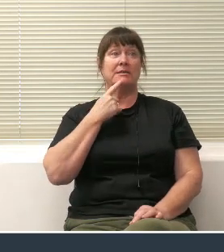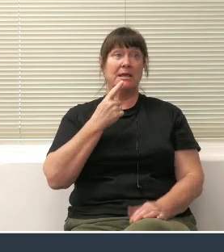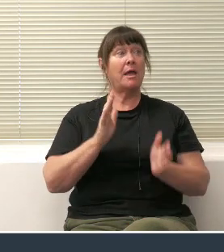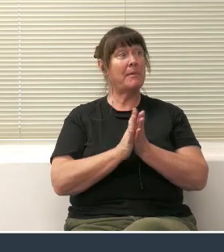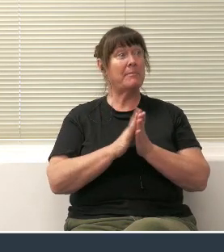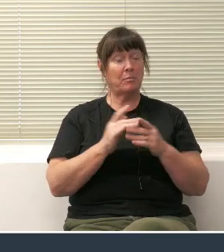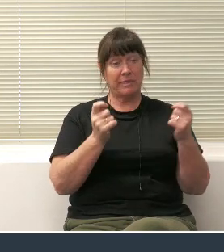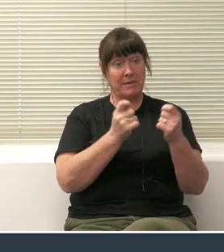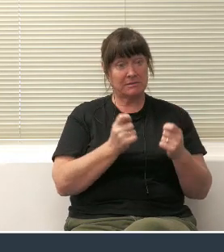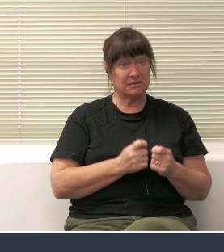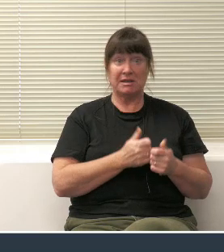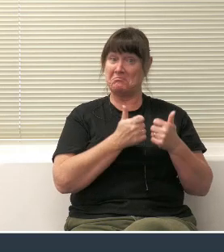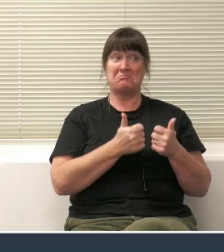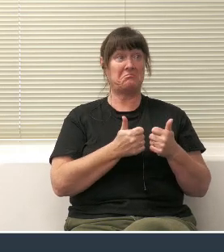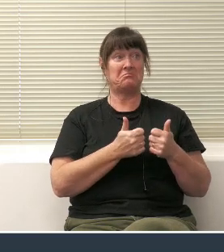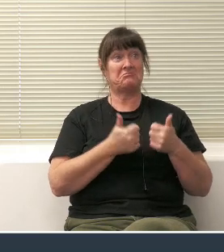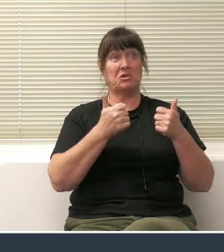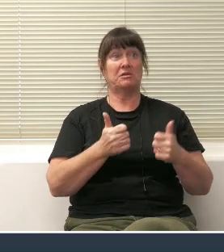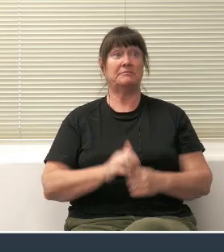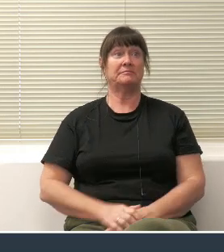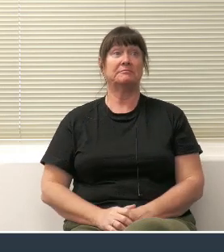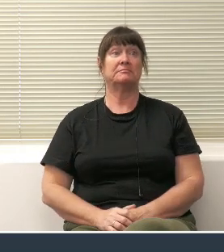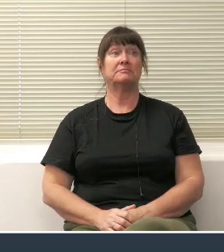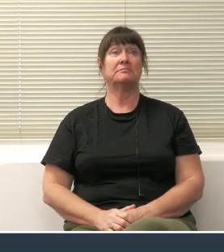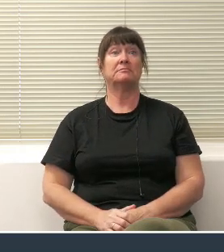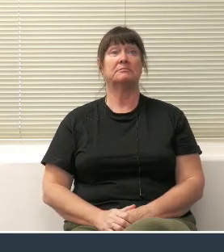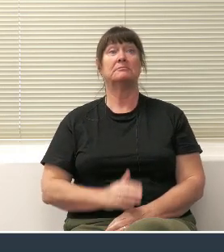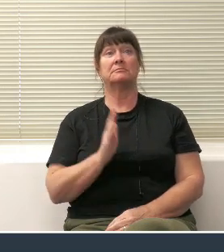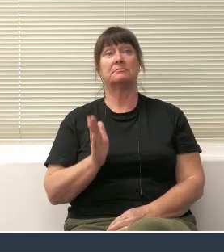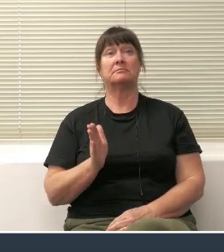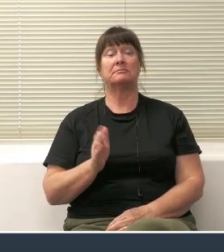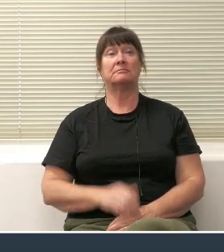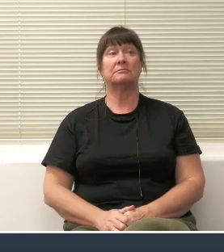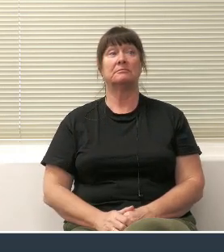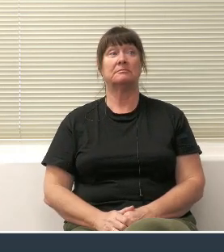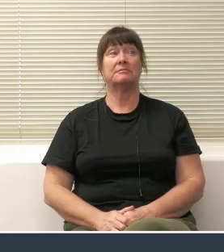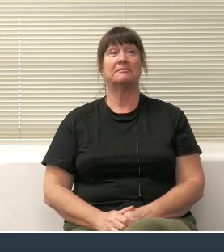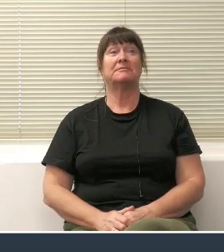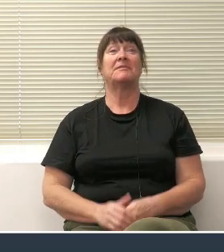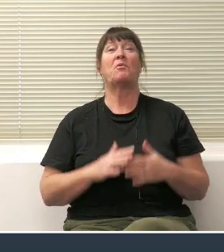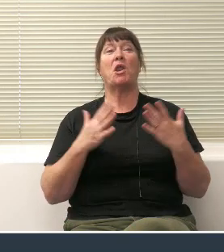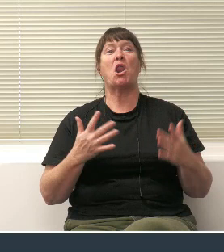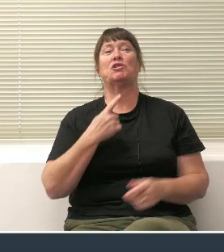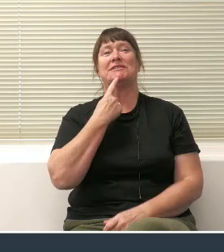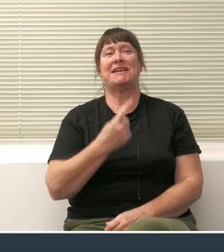with the amendments. So it's good. Councillor Bogue. Well, I've got quite a bit to say.